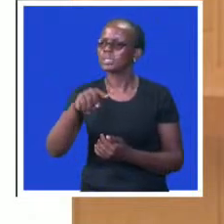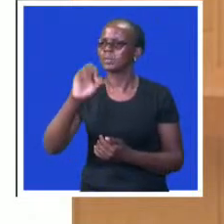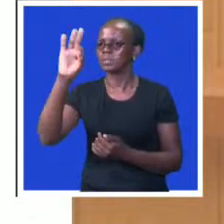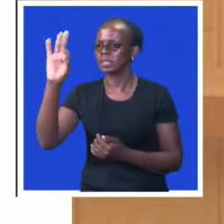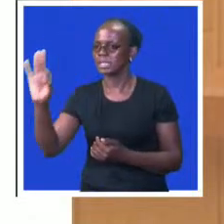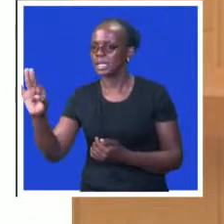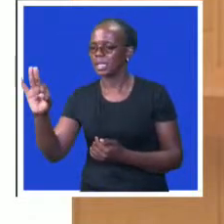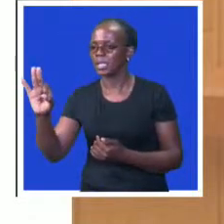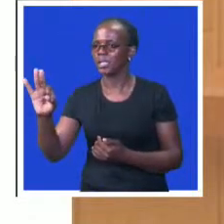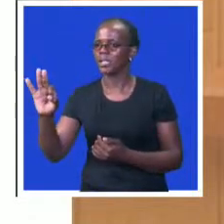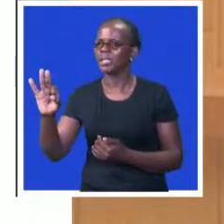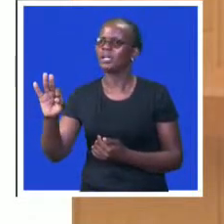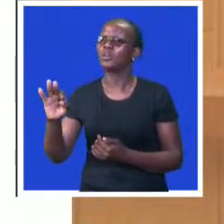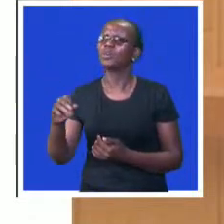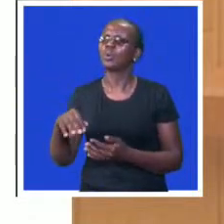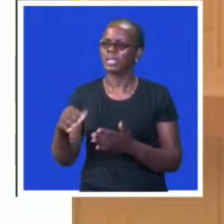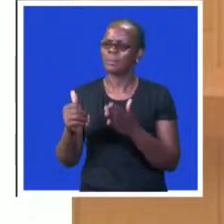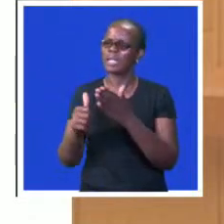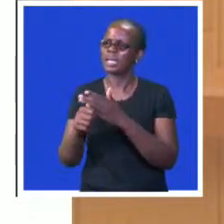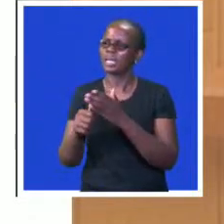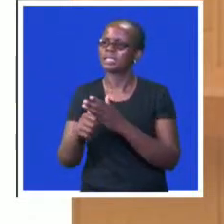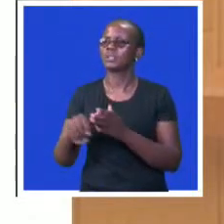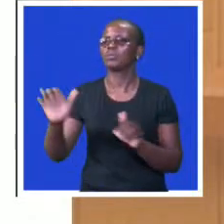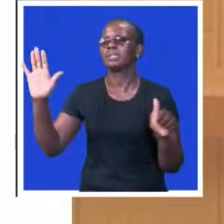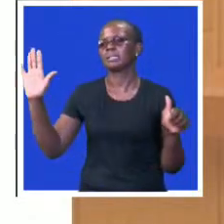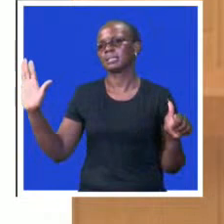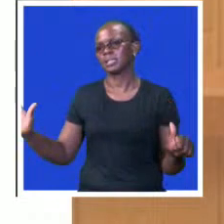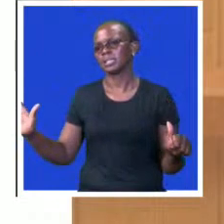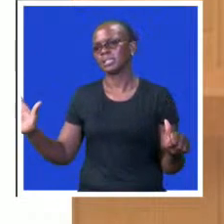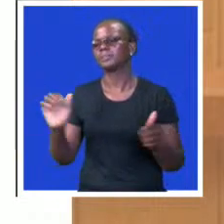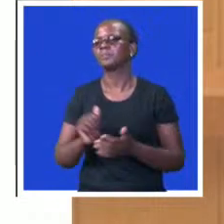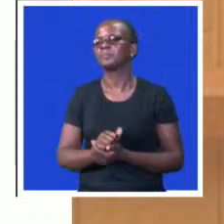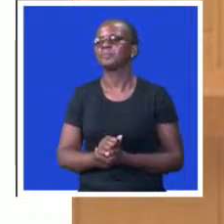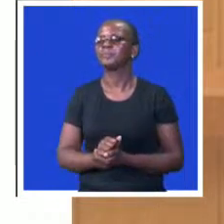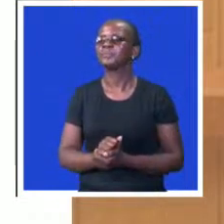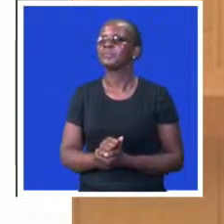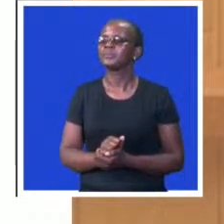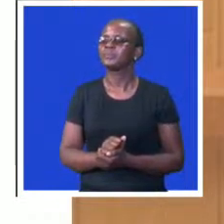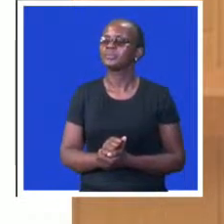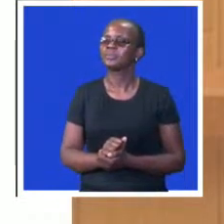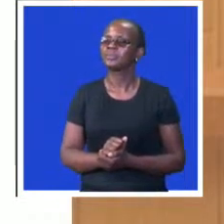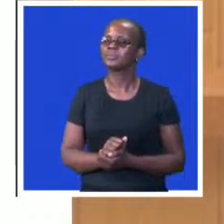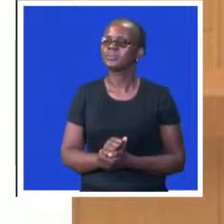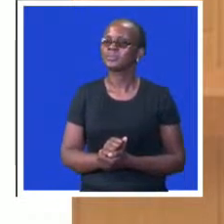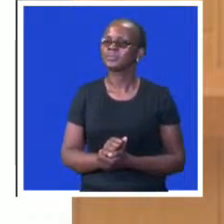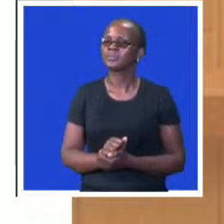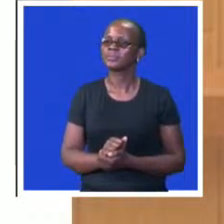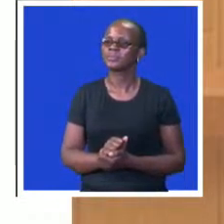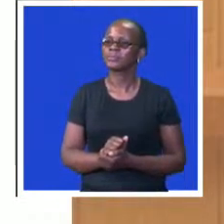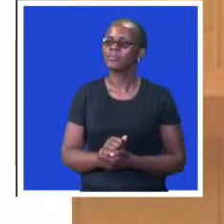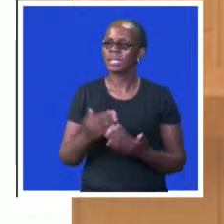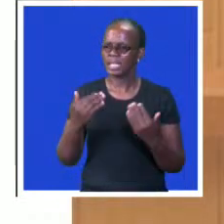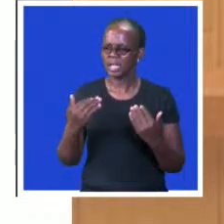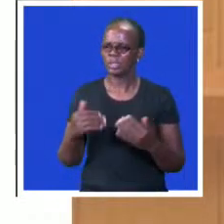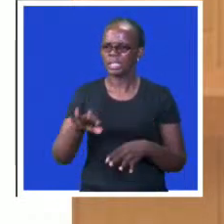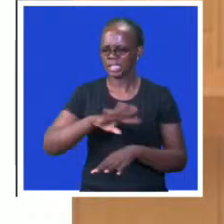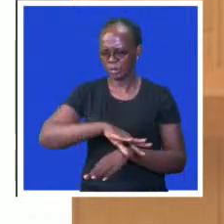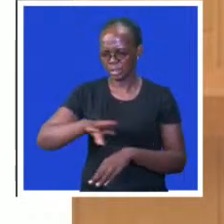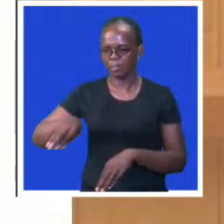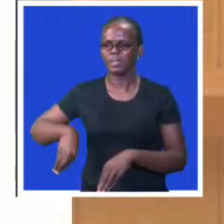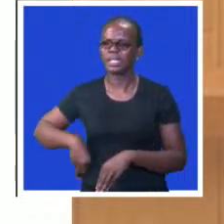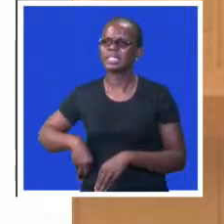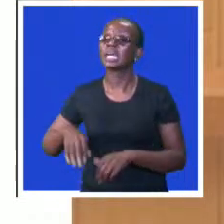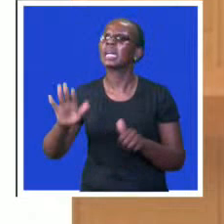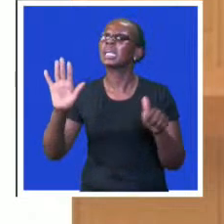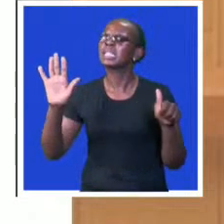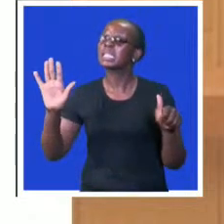is 6. So now we have 6. We are going to subtract the 6 from